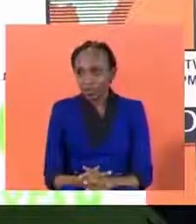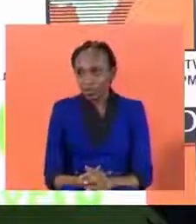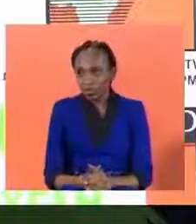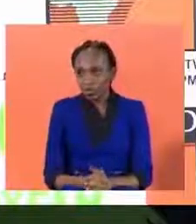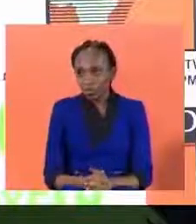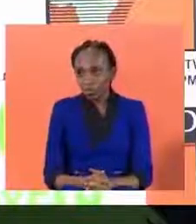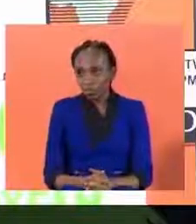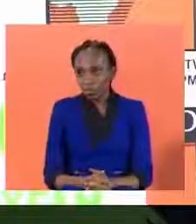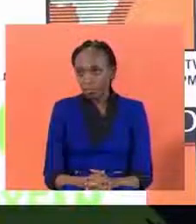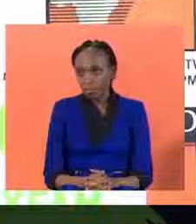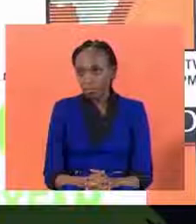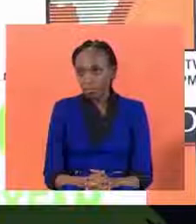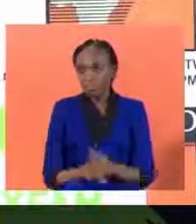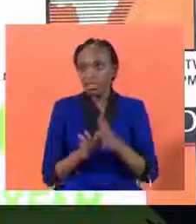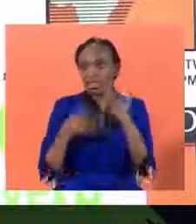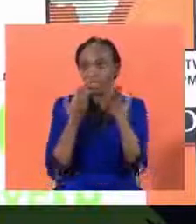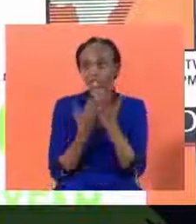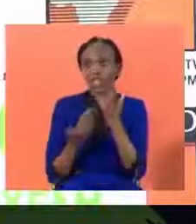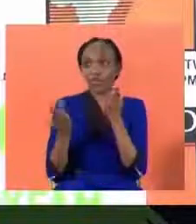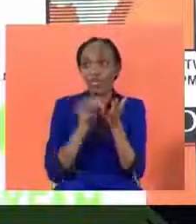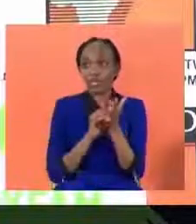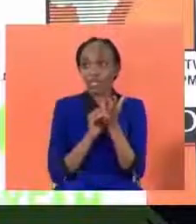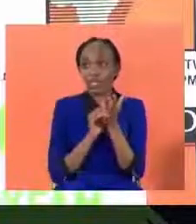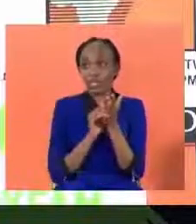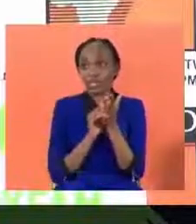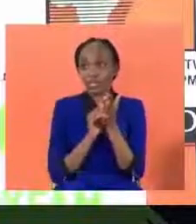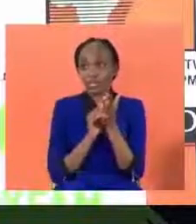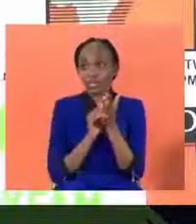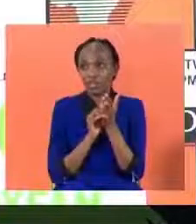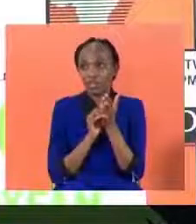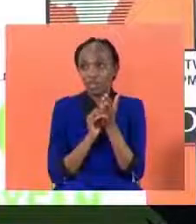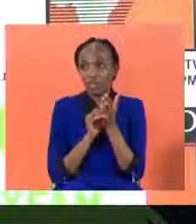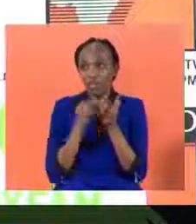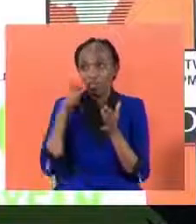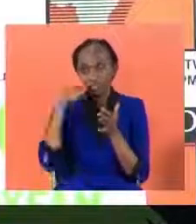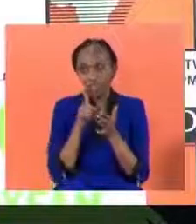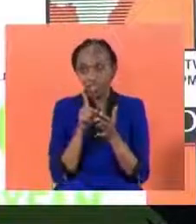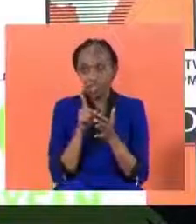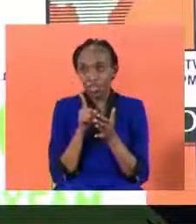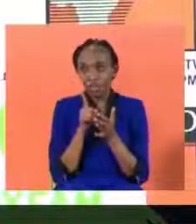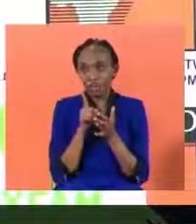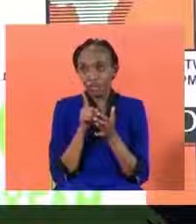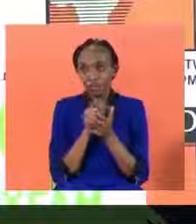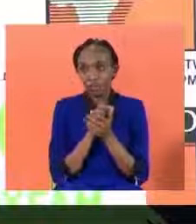Yes. Thank you once again, Maya, for your real